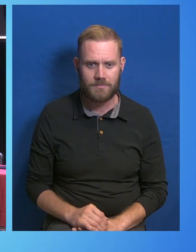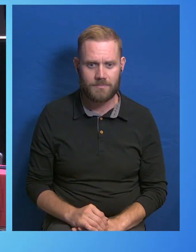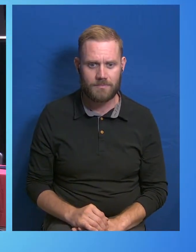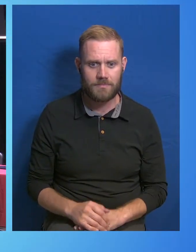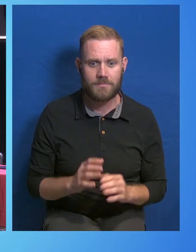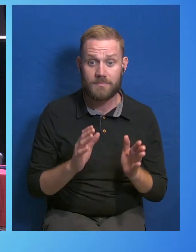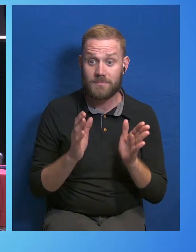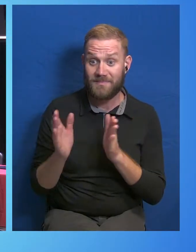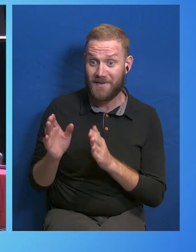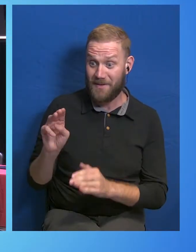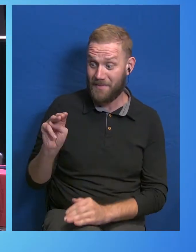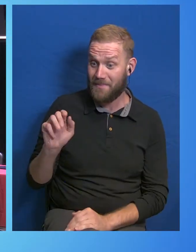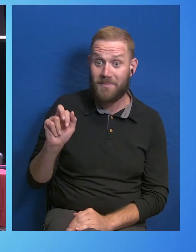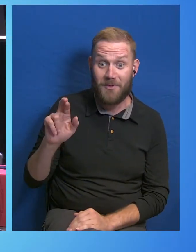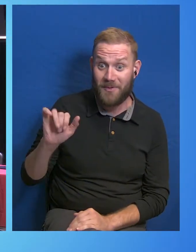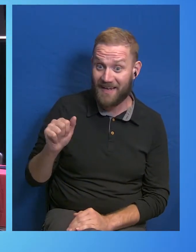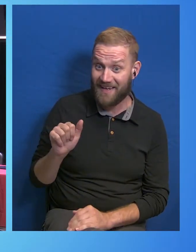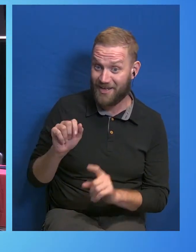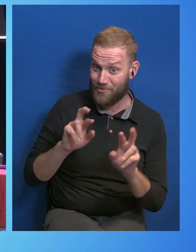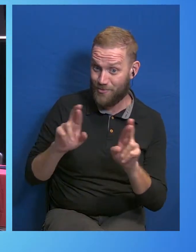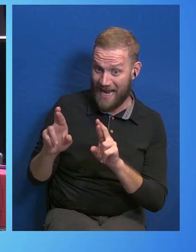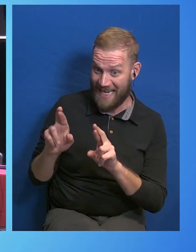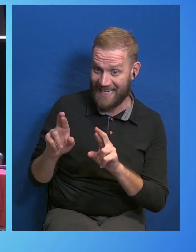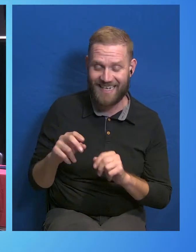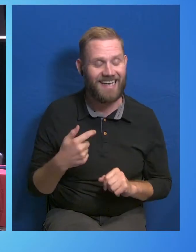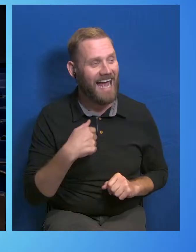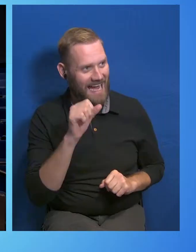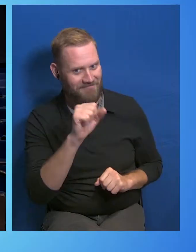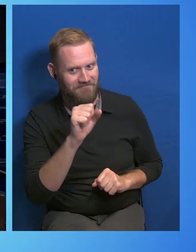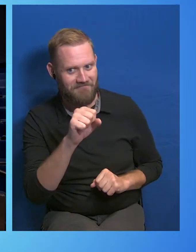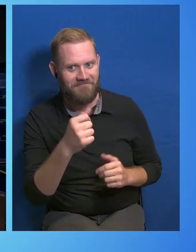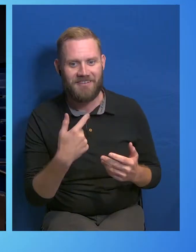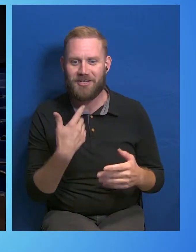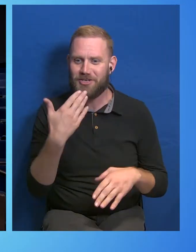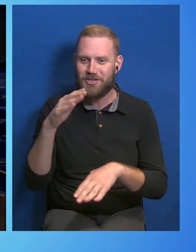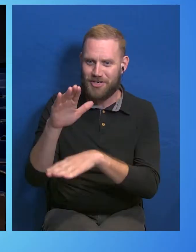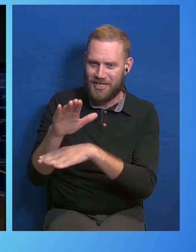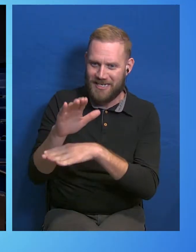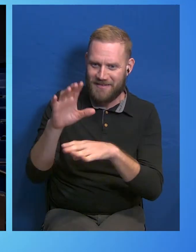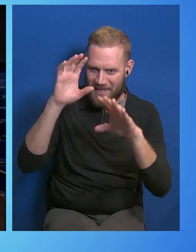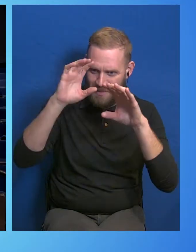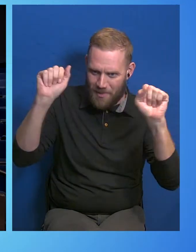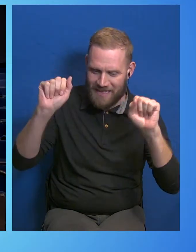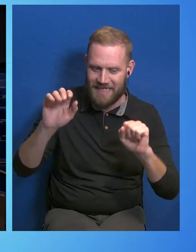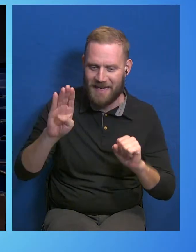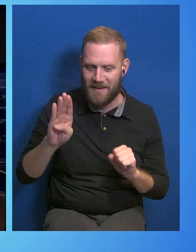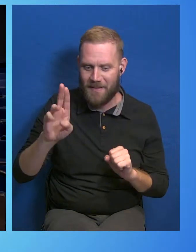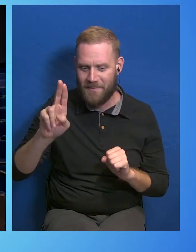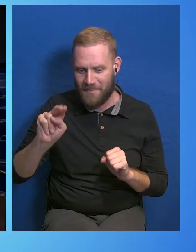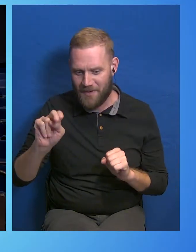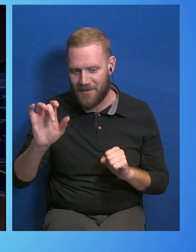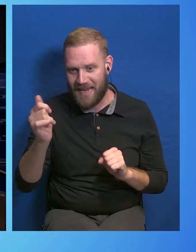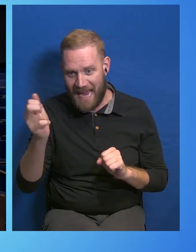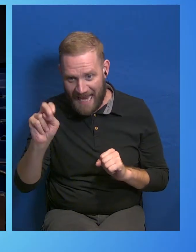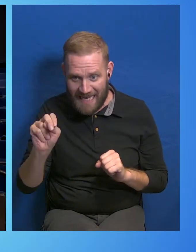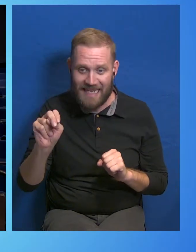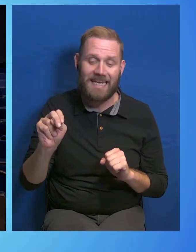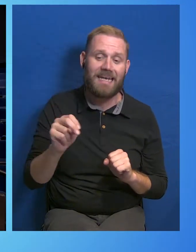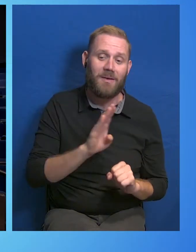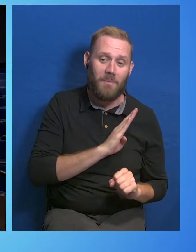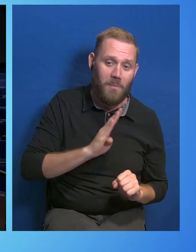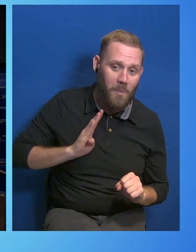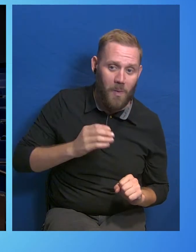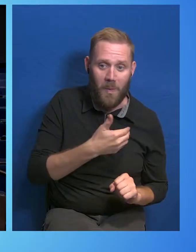Okay, Maria, are you ready? Thank you. I am. Good evening, President Buchanan, members of the board,